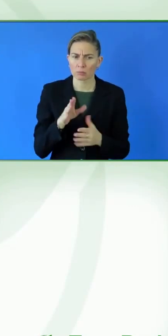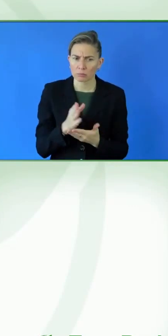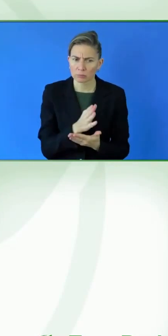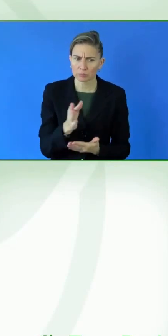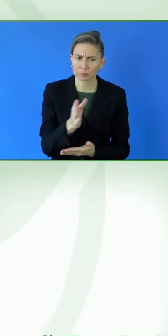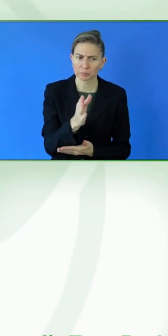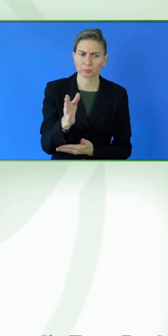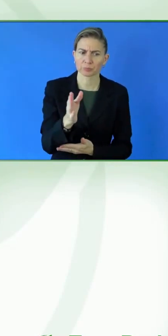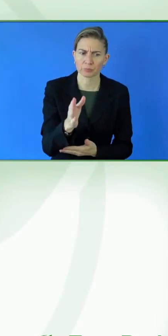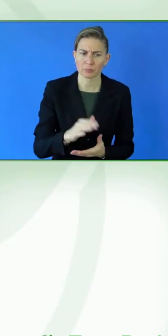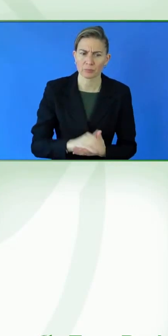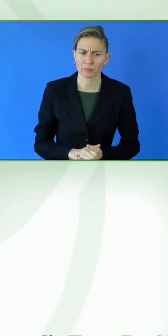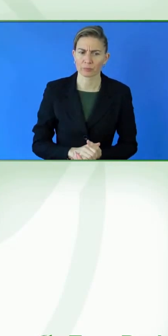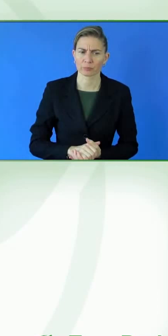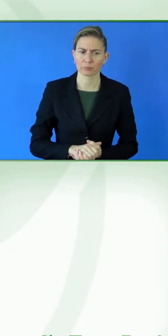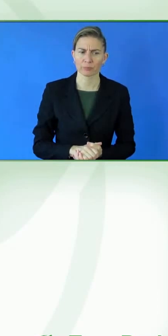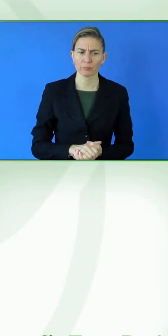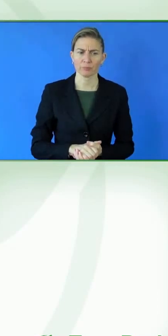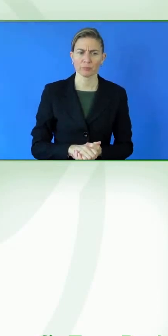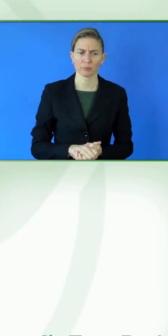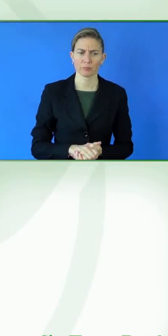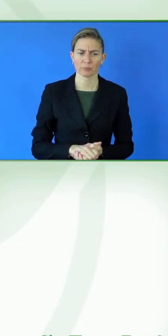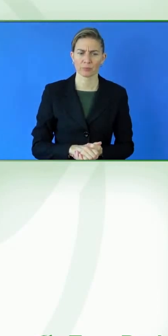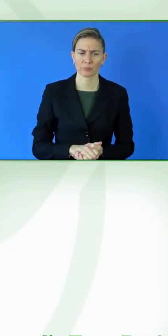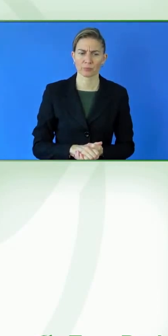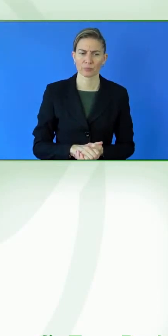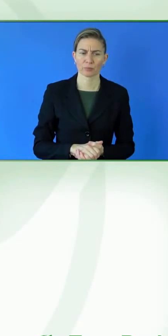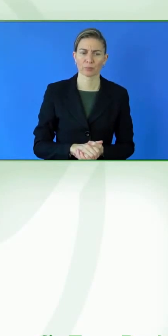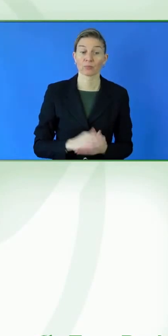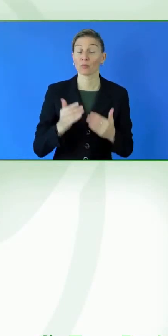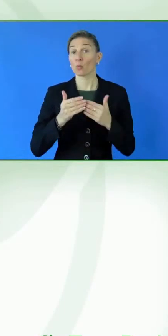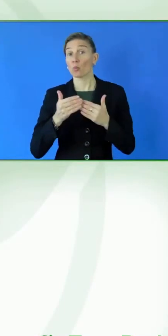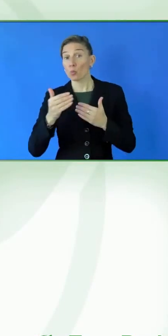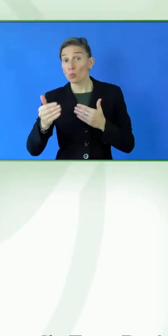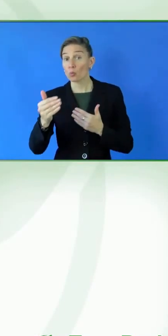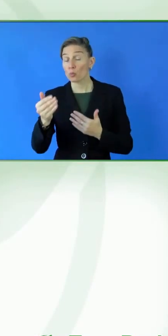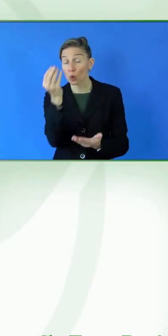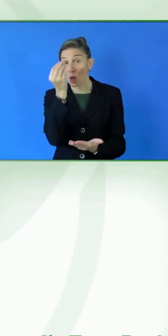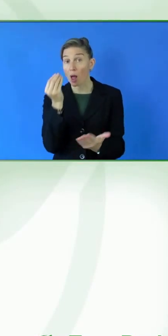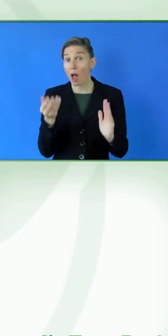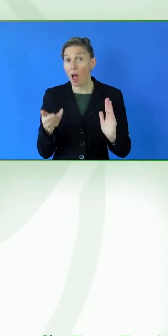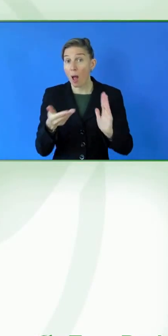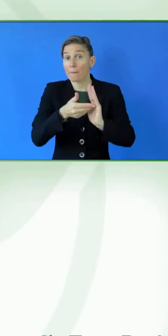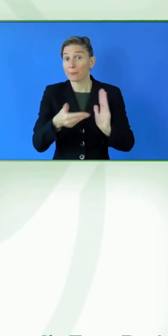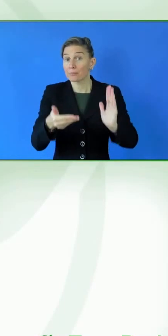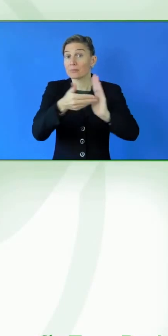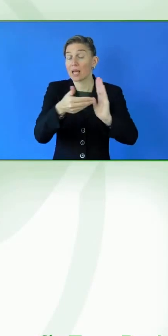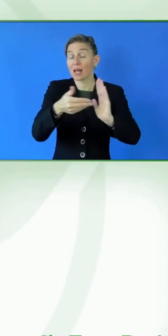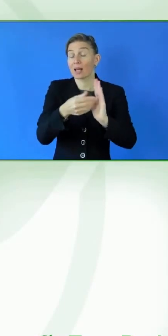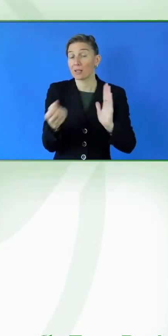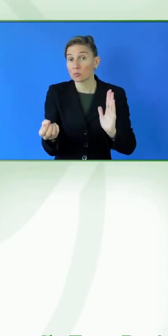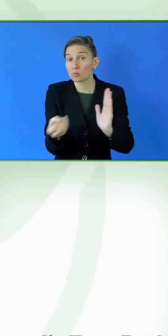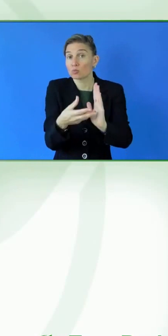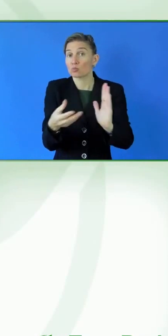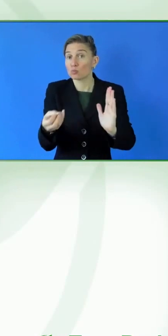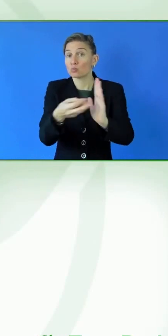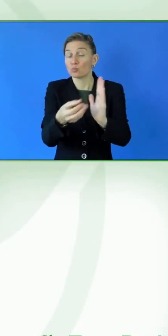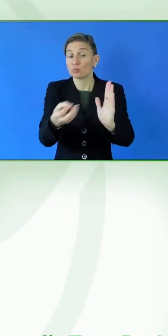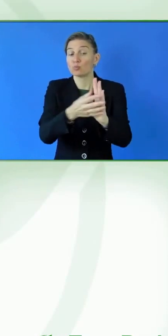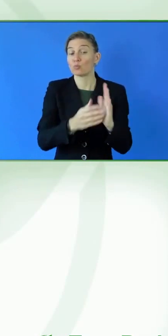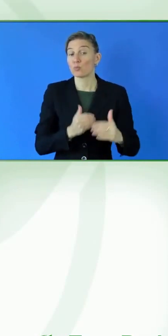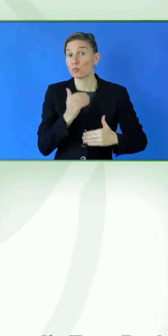updating you all on how these developments are advanced over the next few